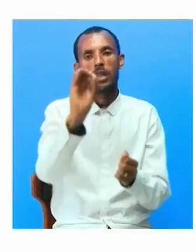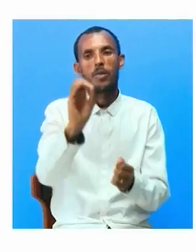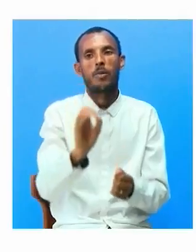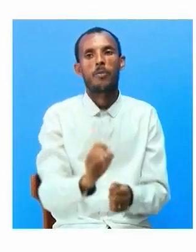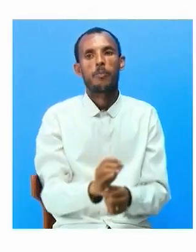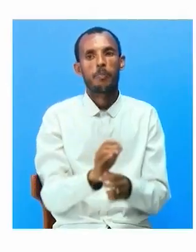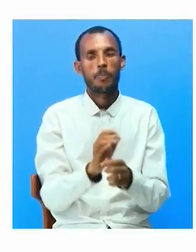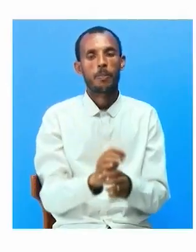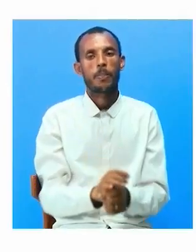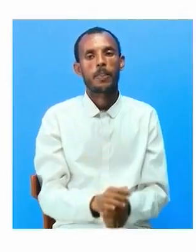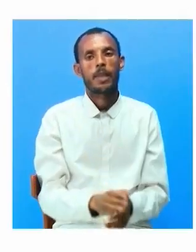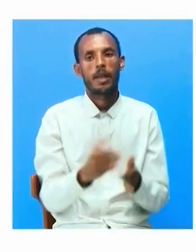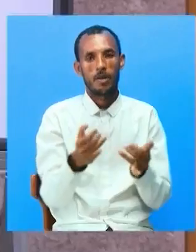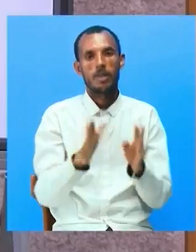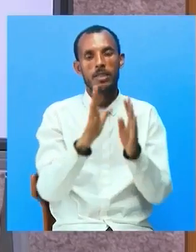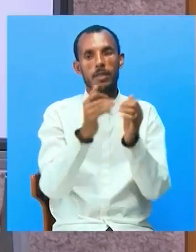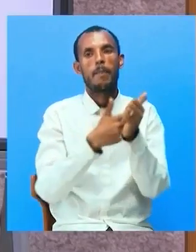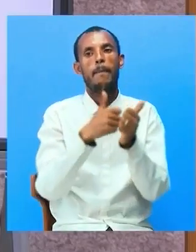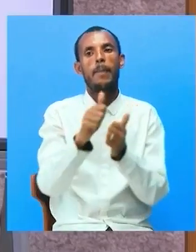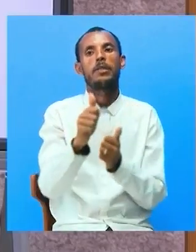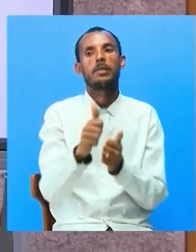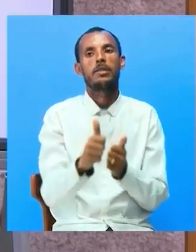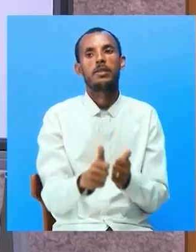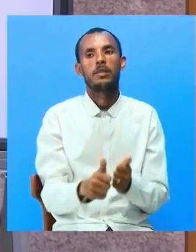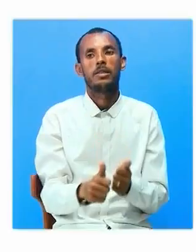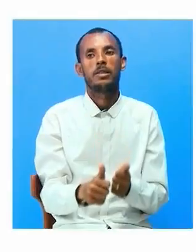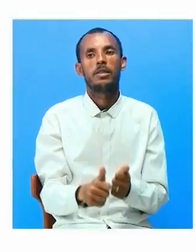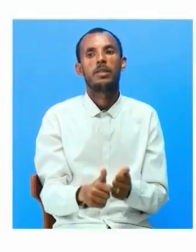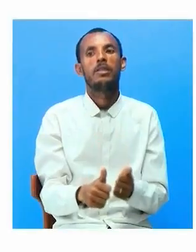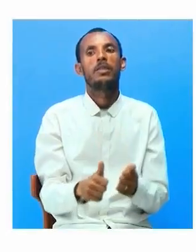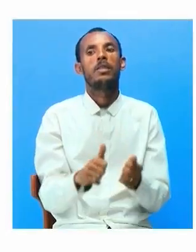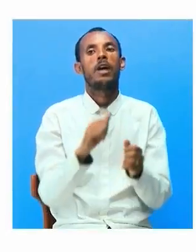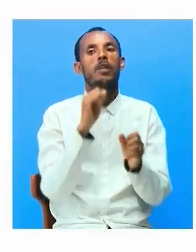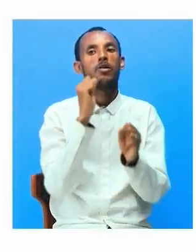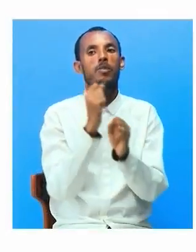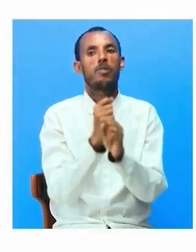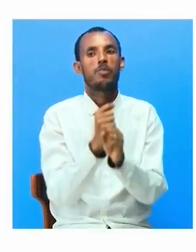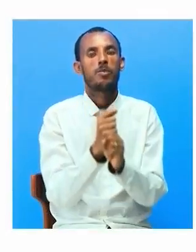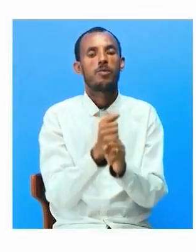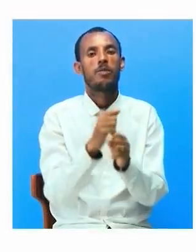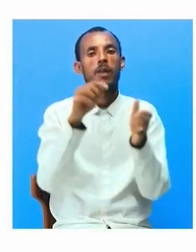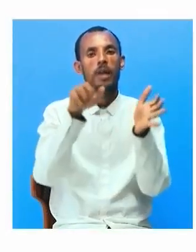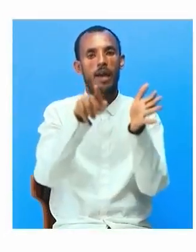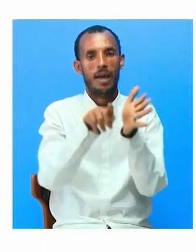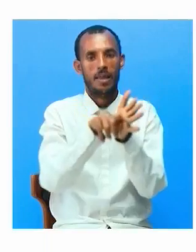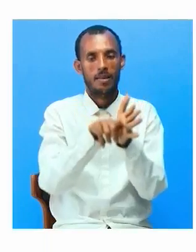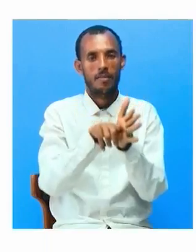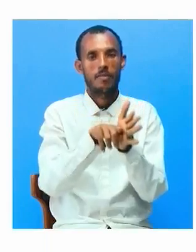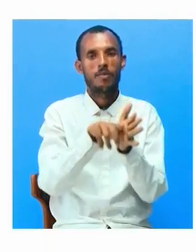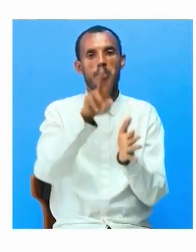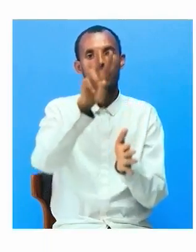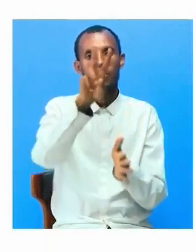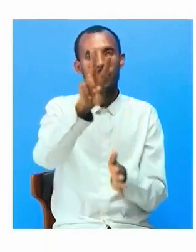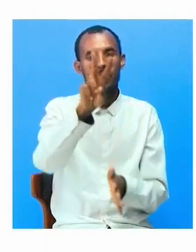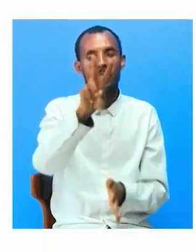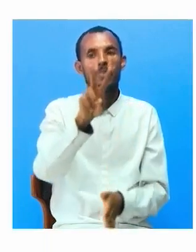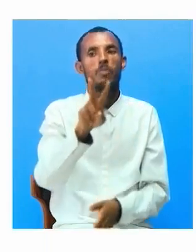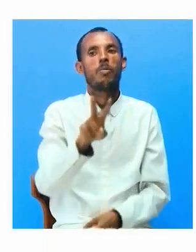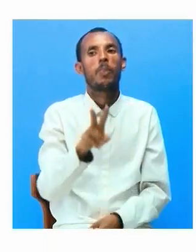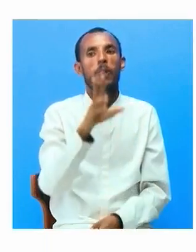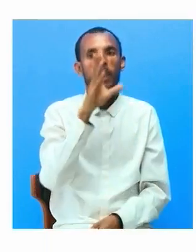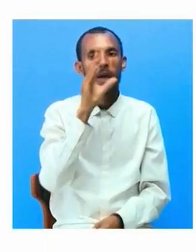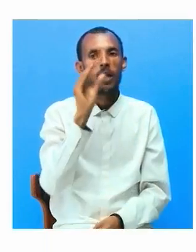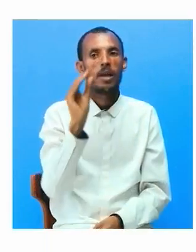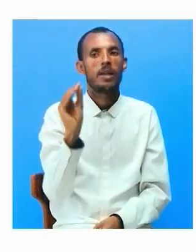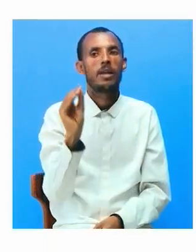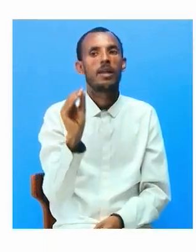answer. Now let's proceed. Let's try to find the product of negative 2